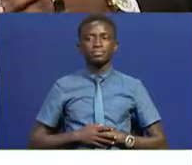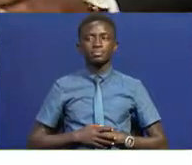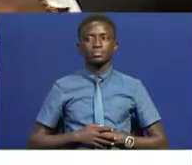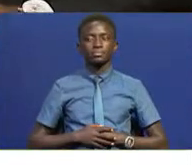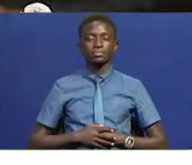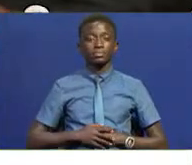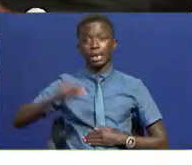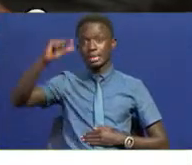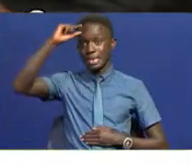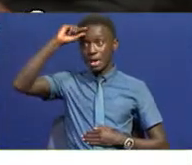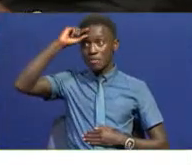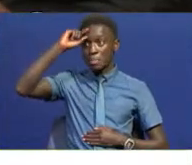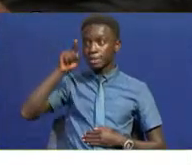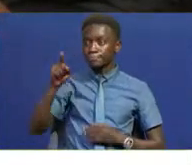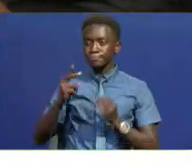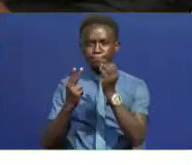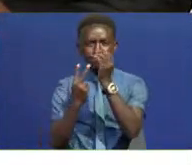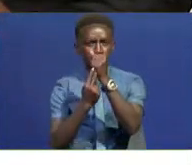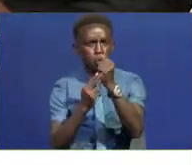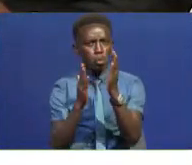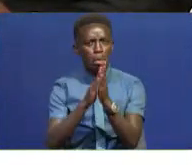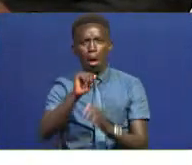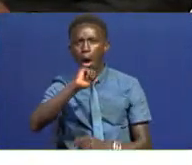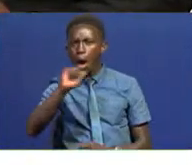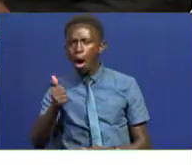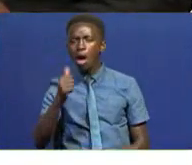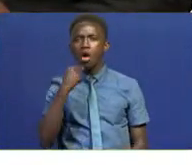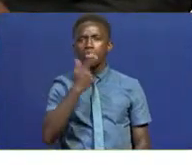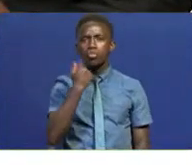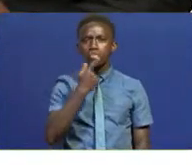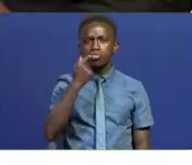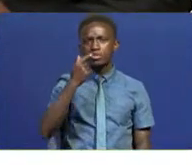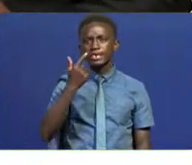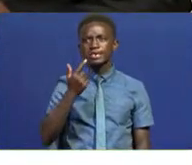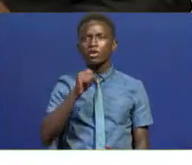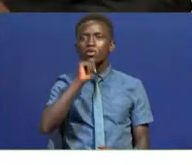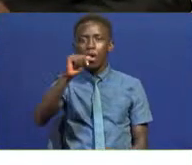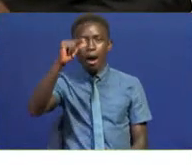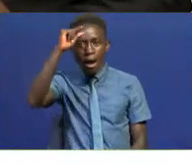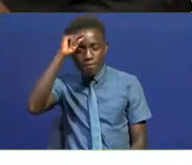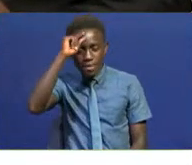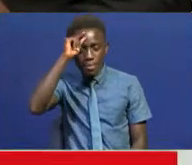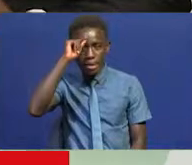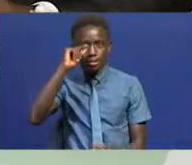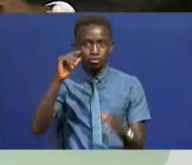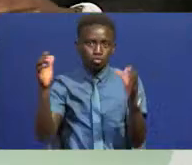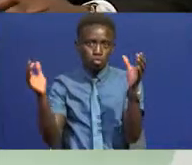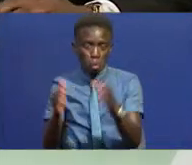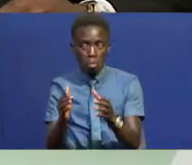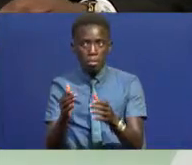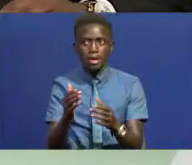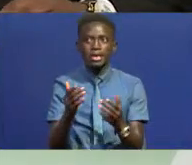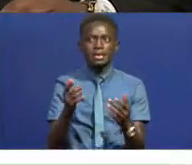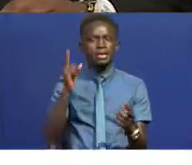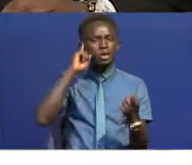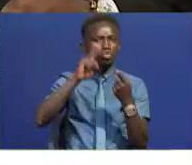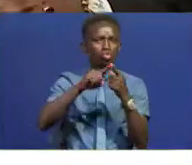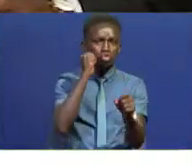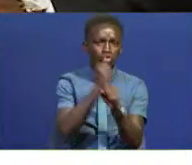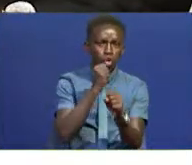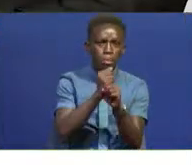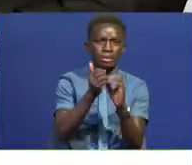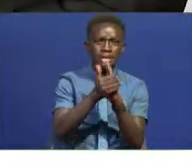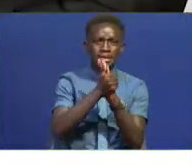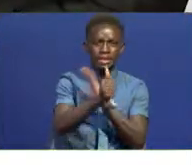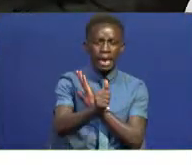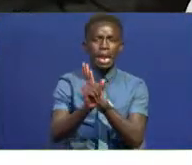The government, in partnership with non-state actors, are organizing the first ever National Green Jobs and Skill Development Workshop in